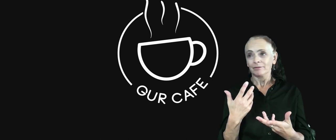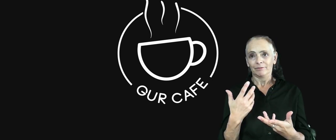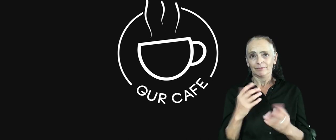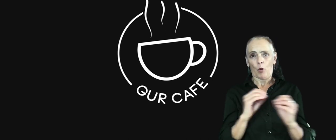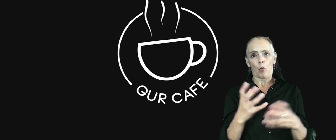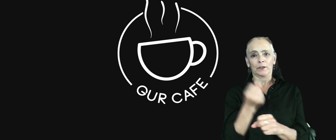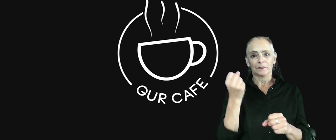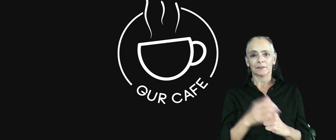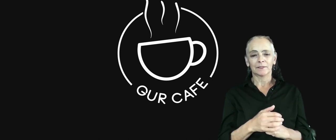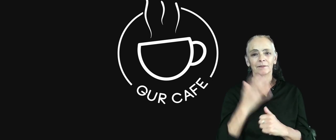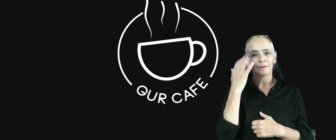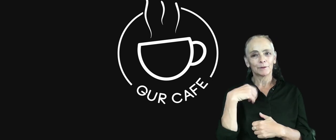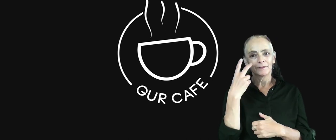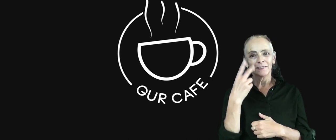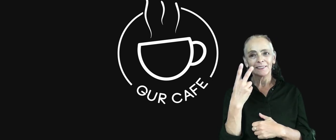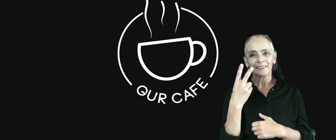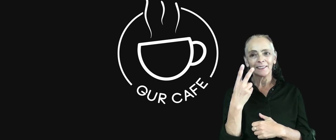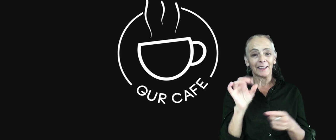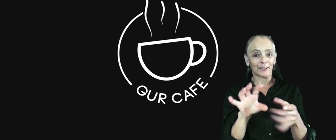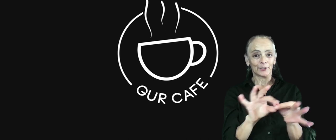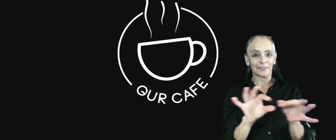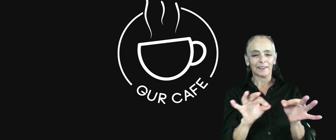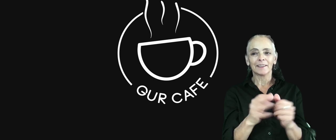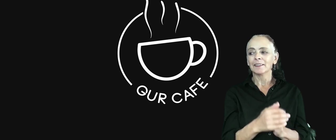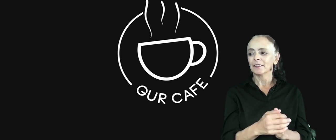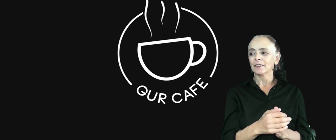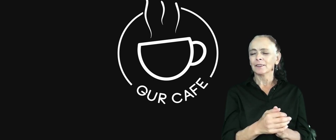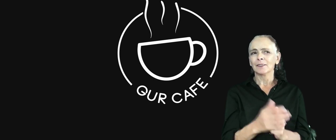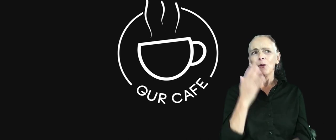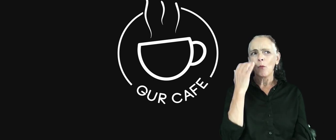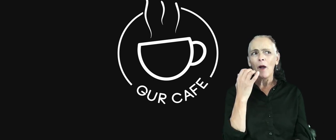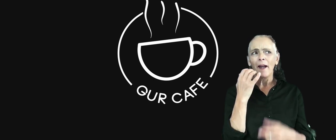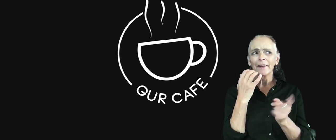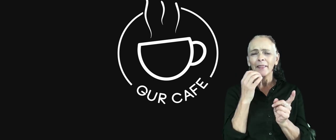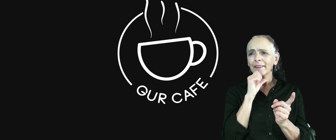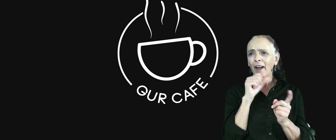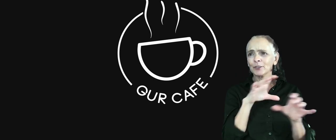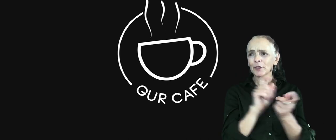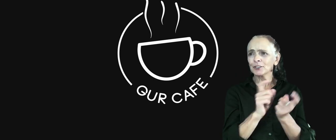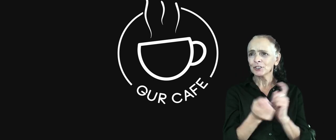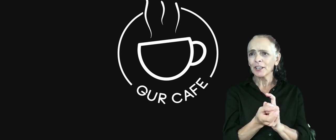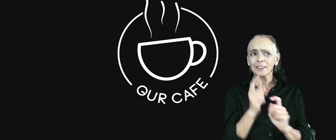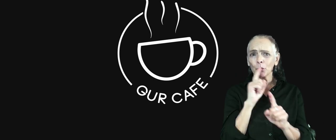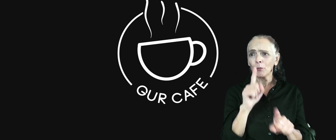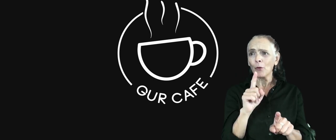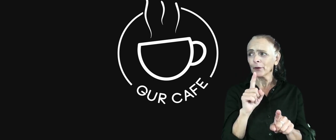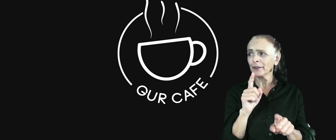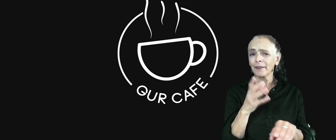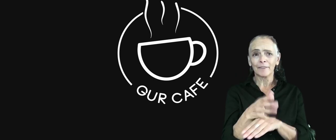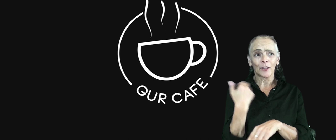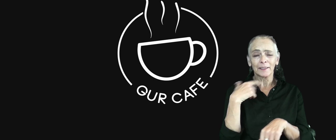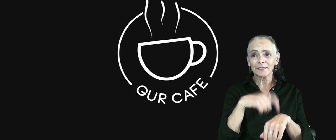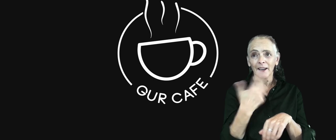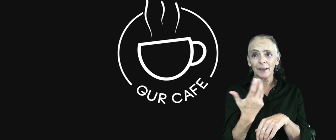can perfectly see, you know, as you were telling, hey, why didn't they do this change that I reported since last time? So